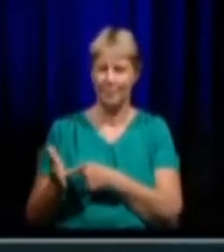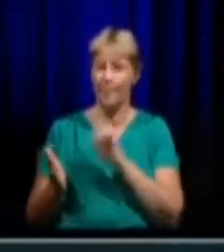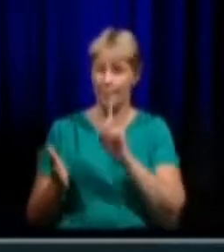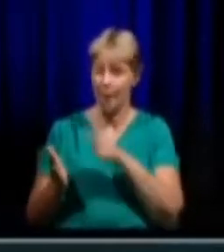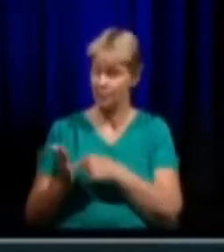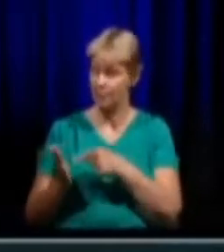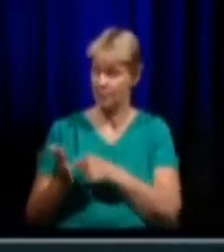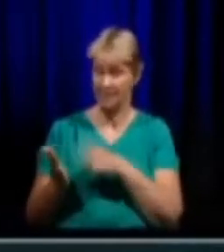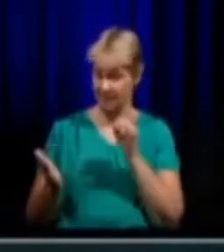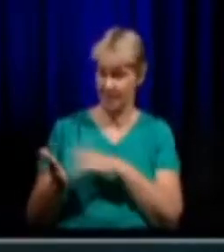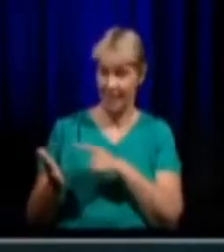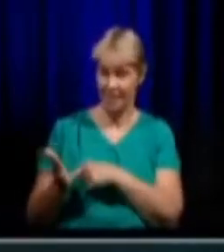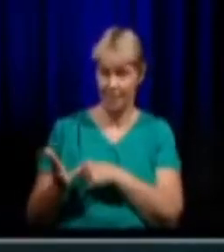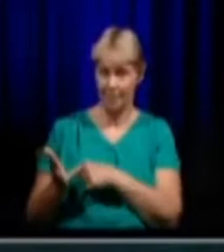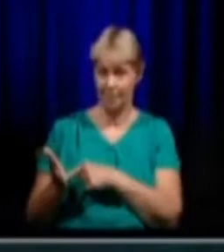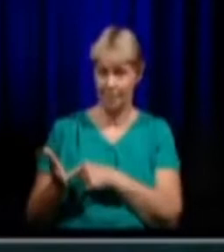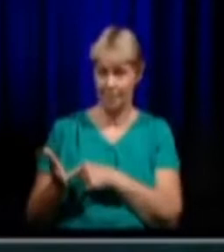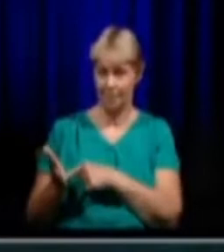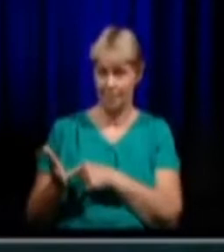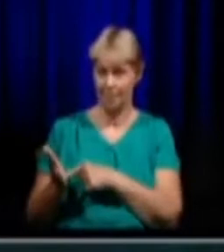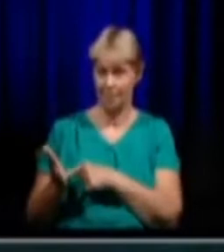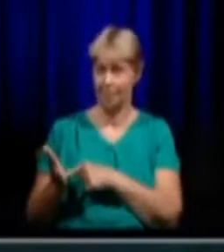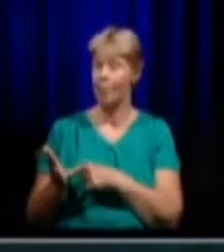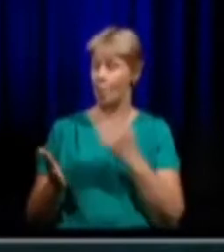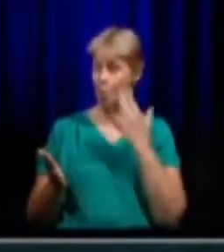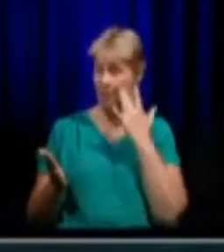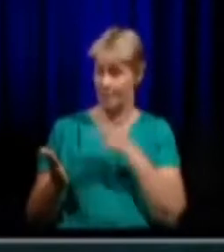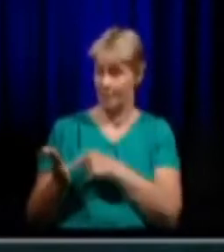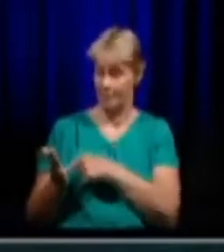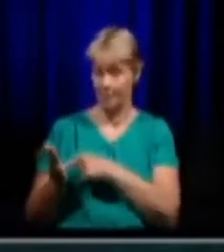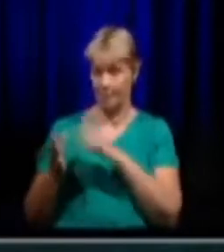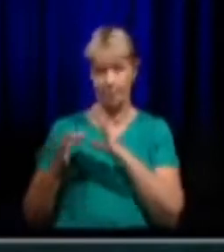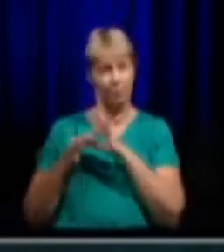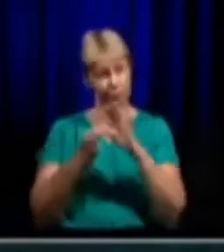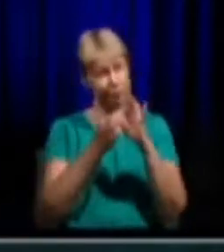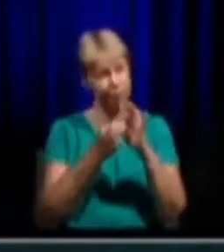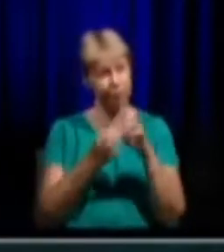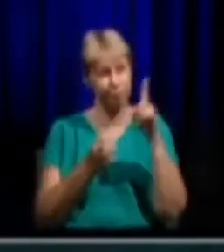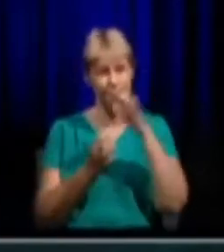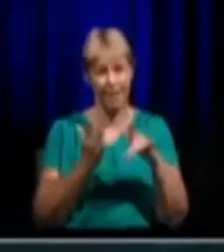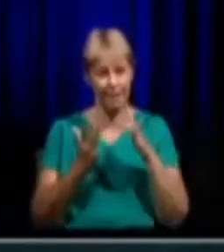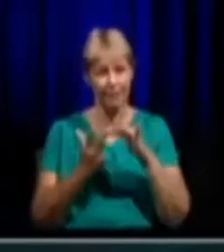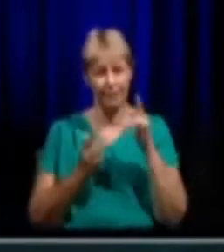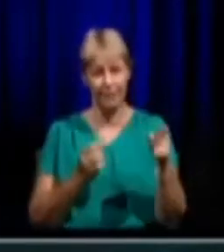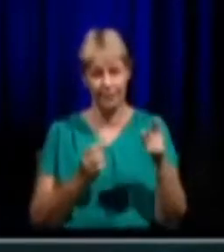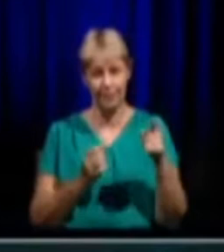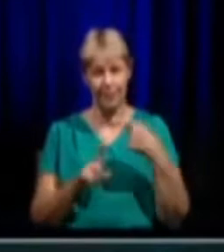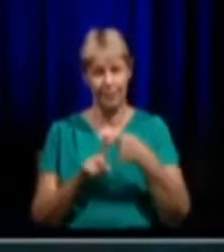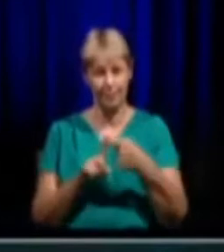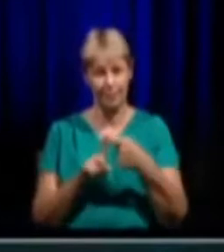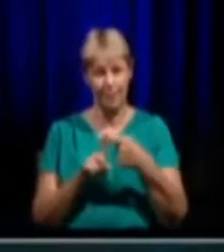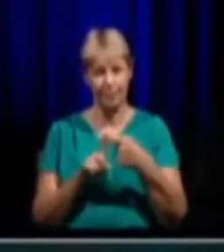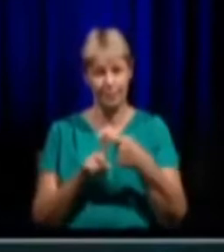its own? When it reaches full capacity, when it is connected to the internet and when it is connected to